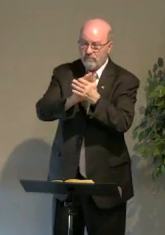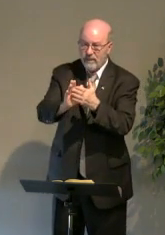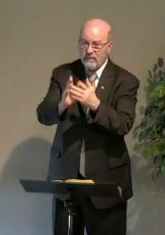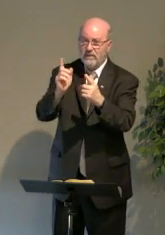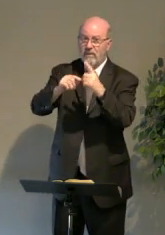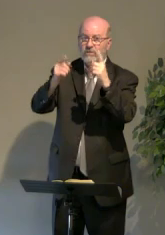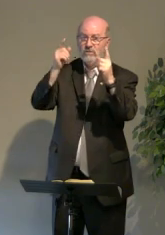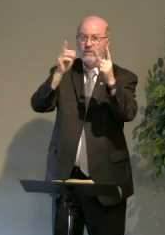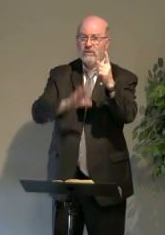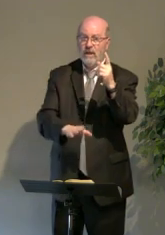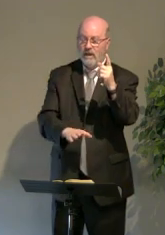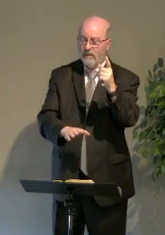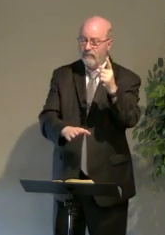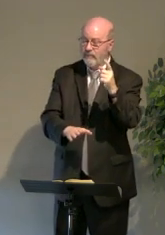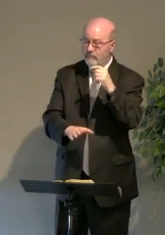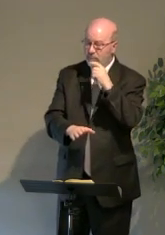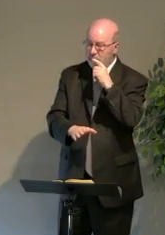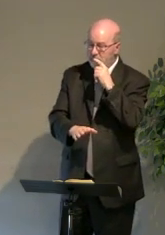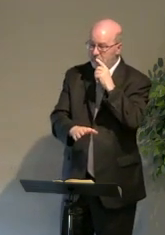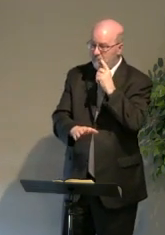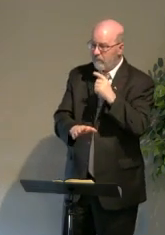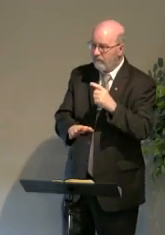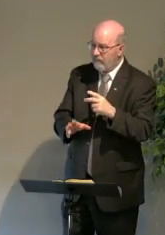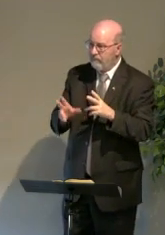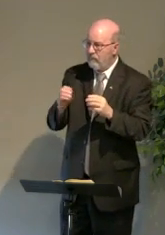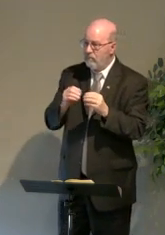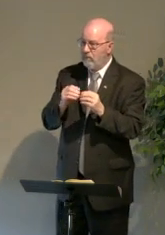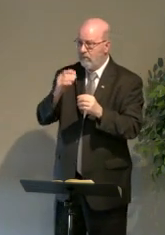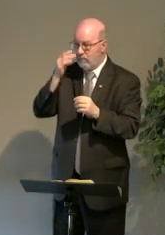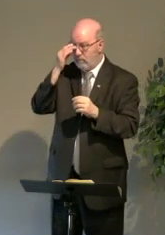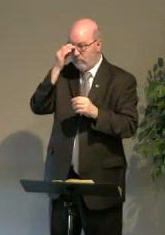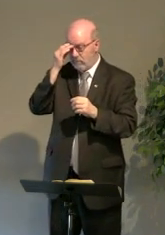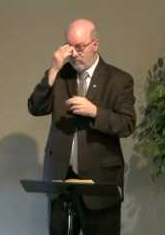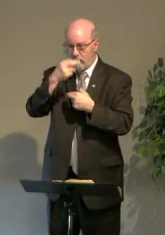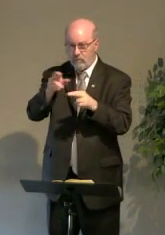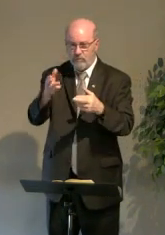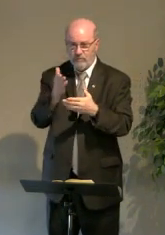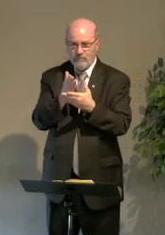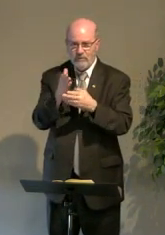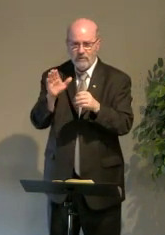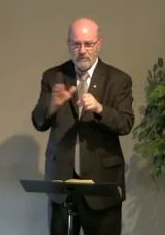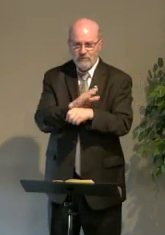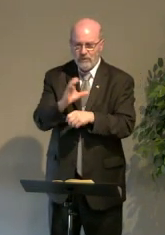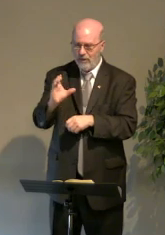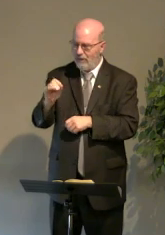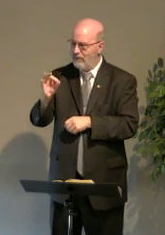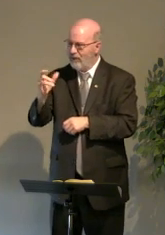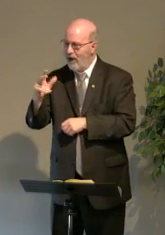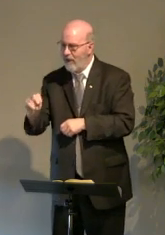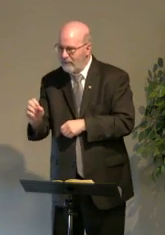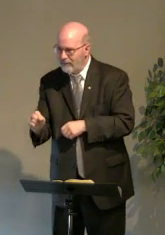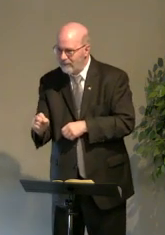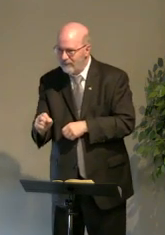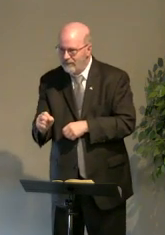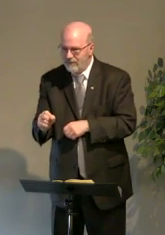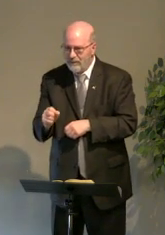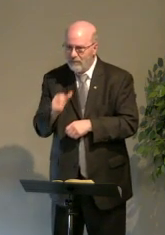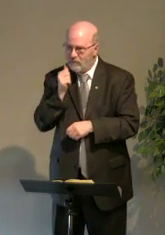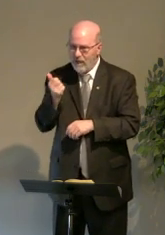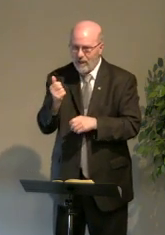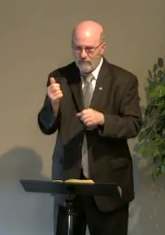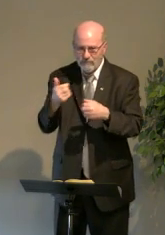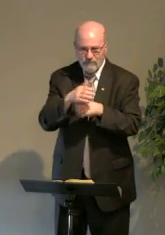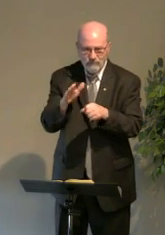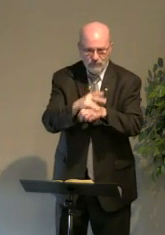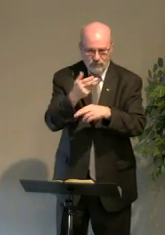unto God." So do you know what that means? This is no longer a room full of coffins, amen? It's not that way any longer.